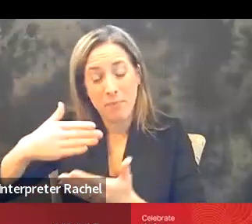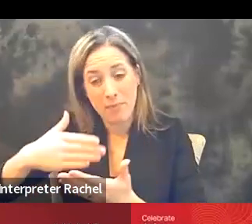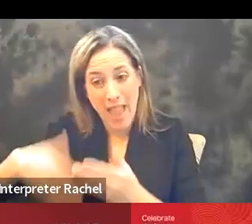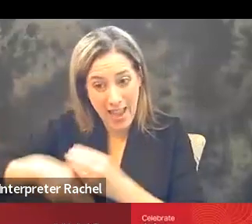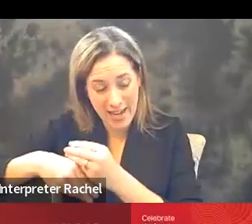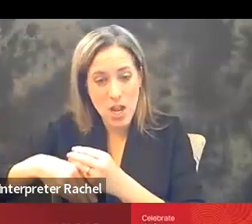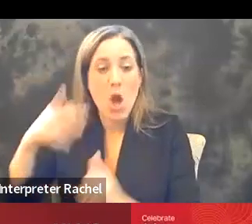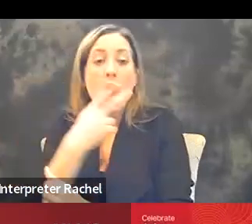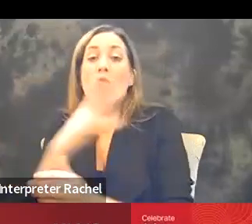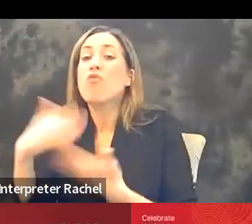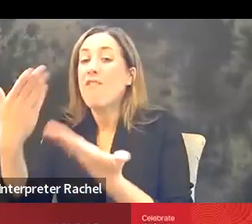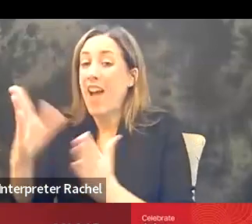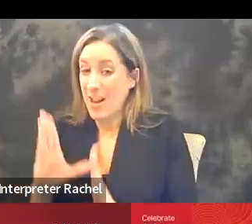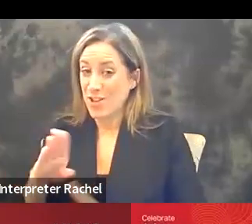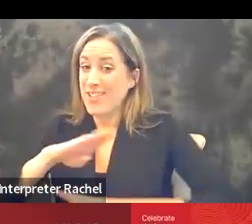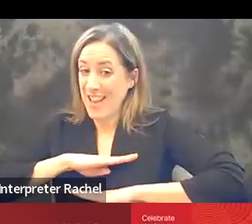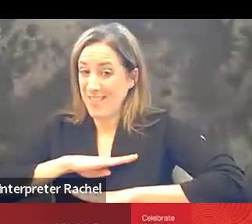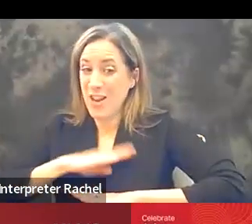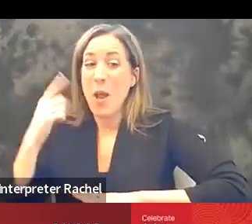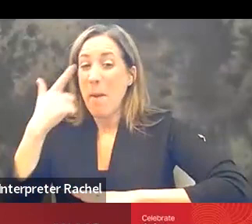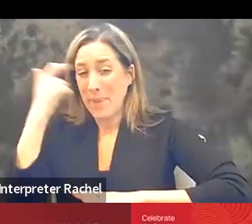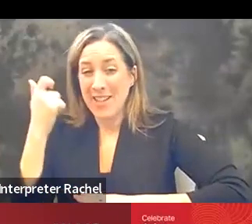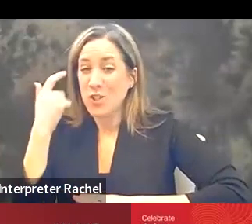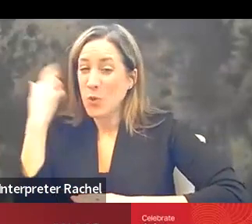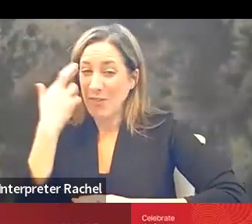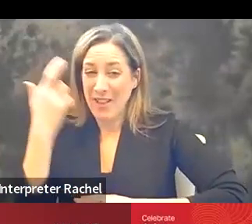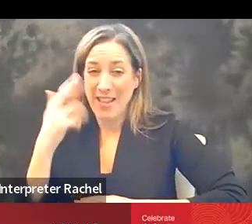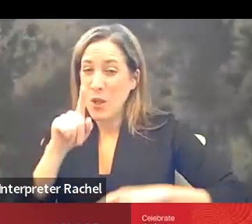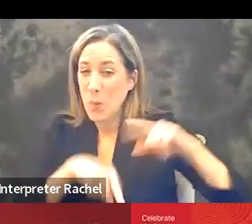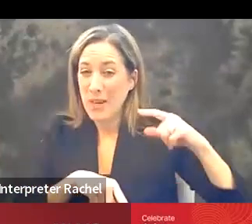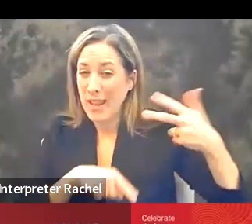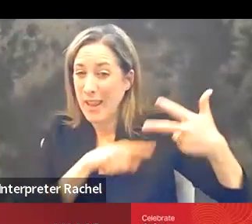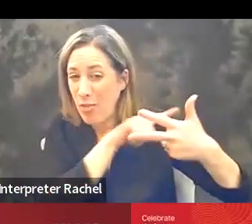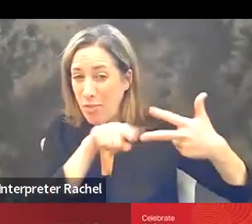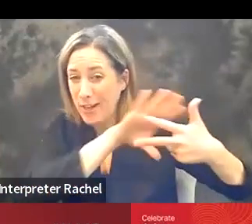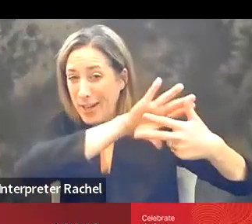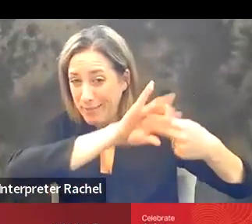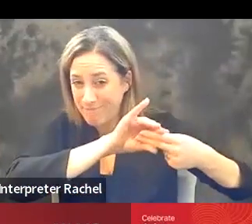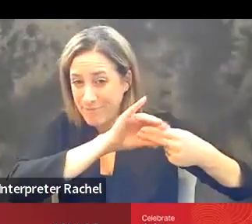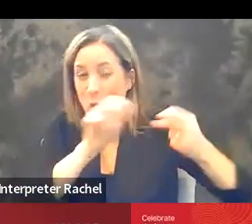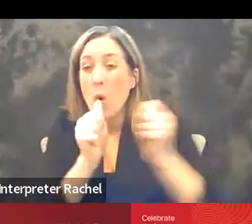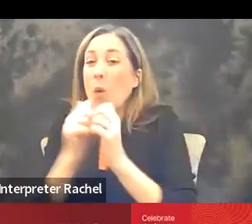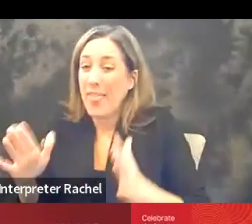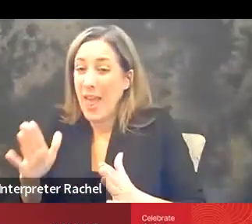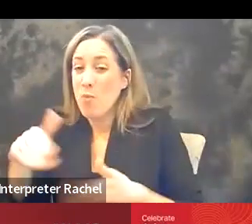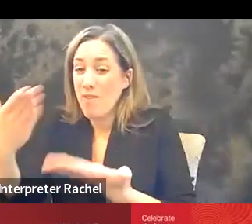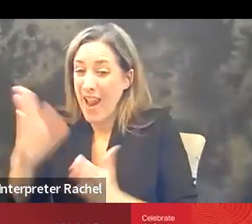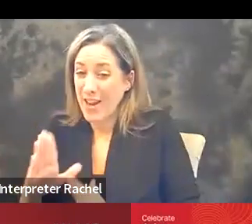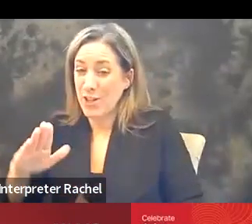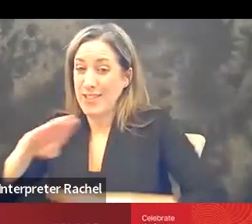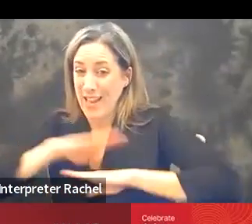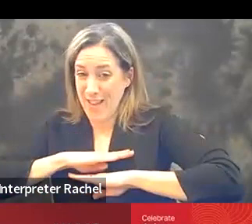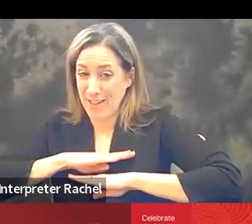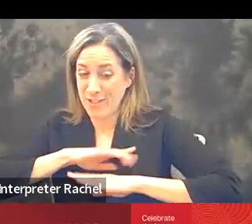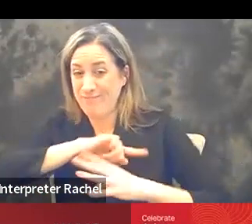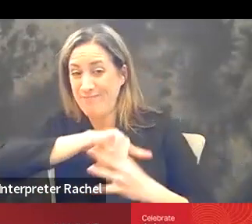because we recognize that we can't manage those other three efforts at the expense of provider satisfaction. So healthcare